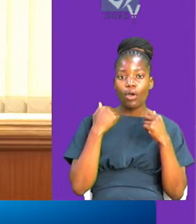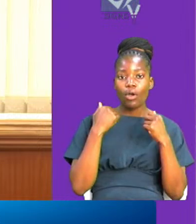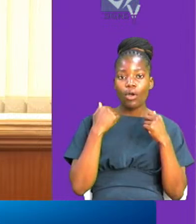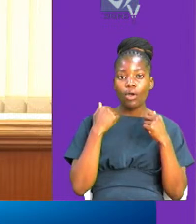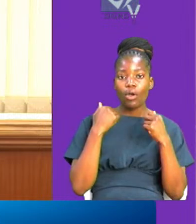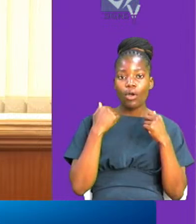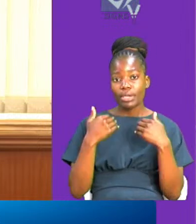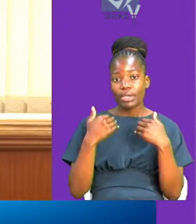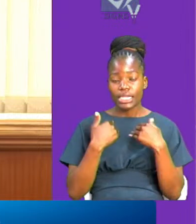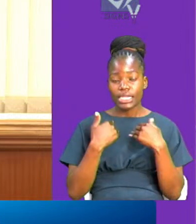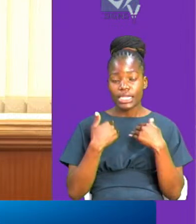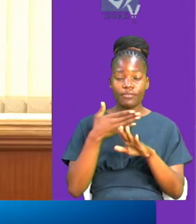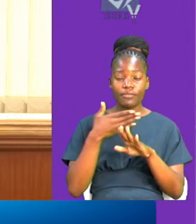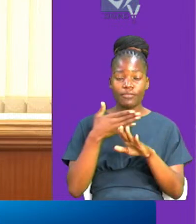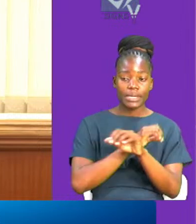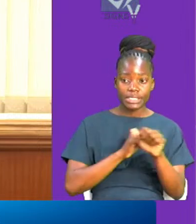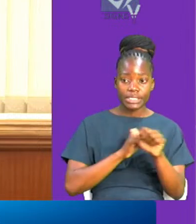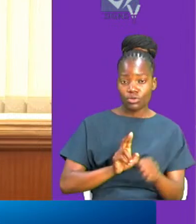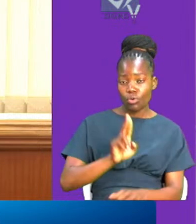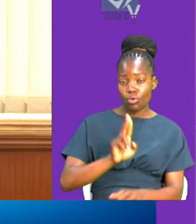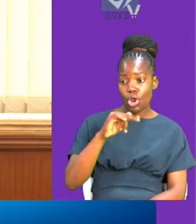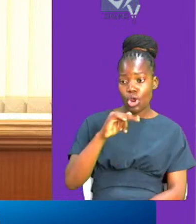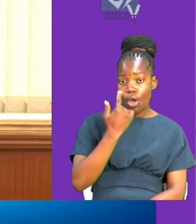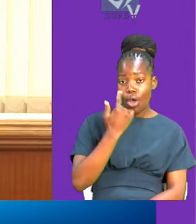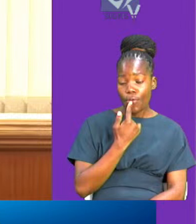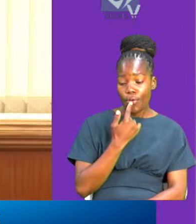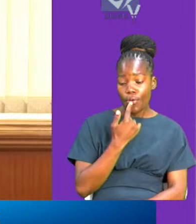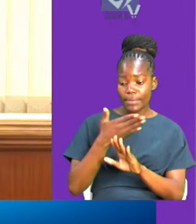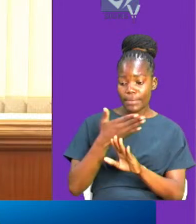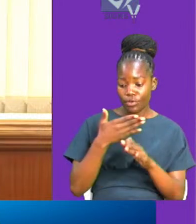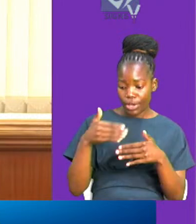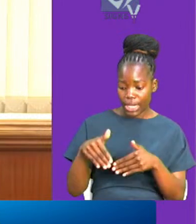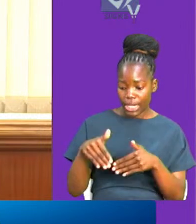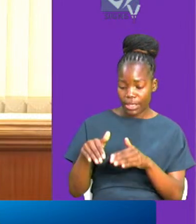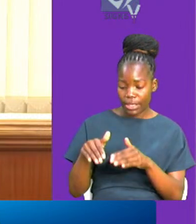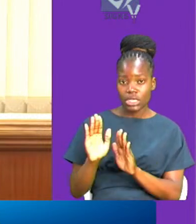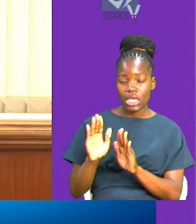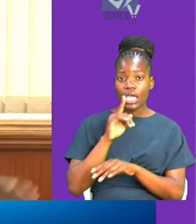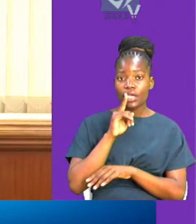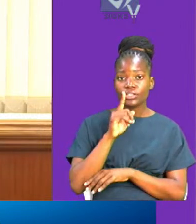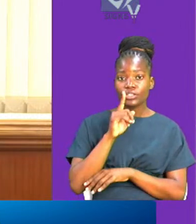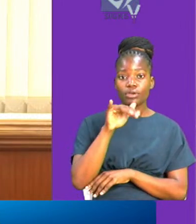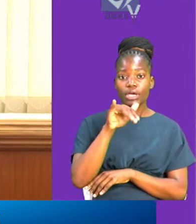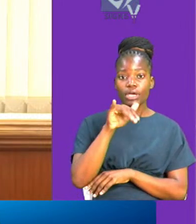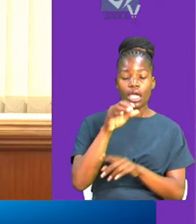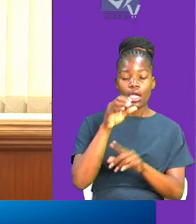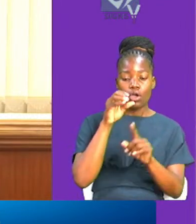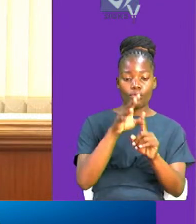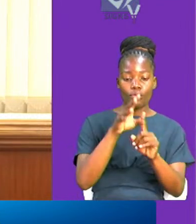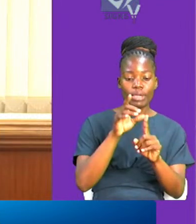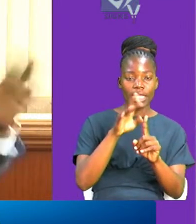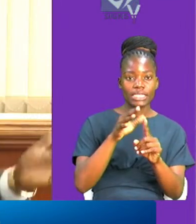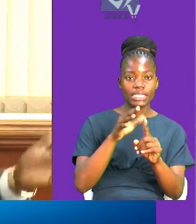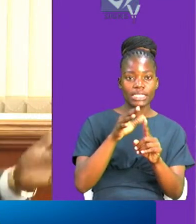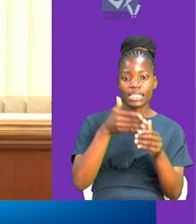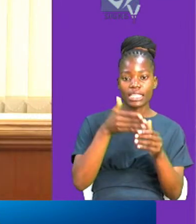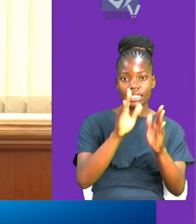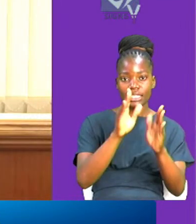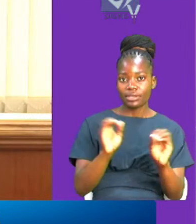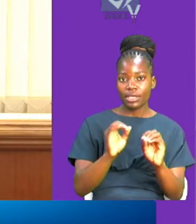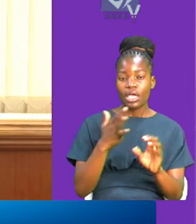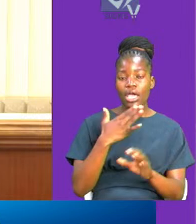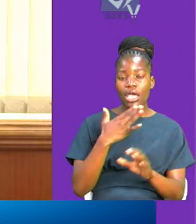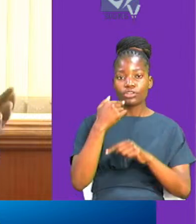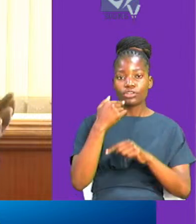the former president Uhuru Kenyatta, who before he left made sure he had not mentored anybody and wanted to